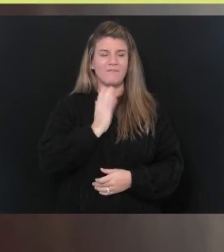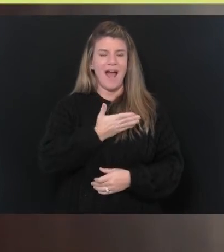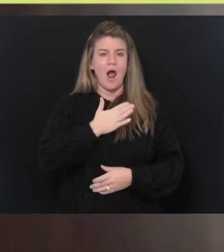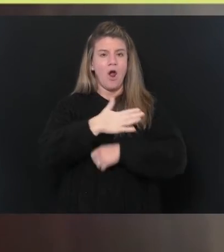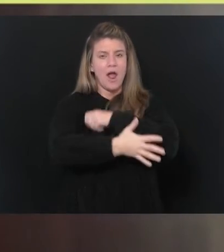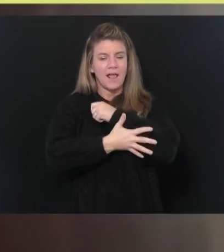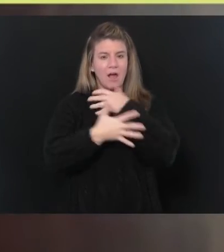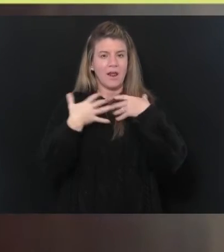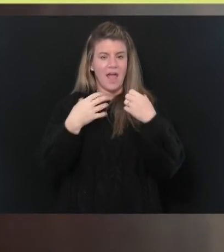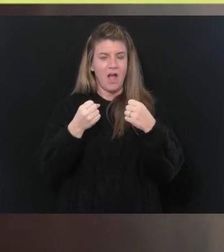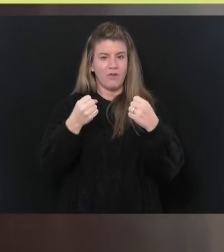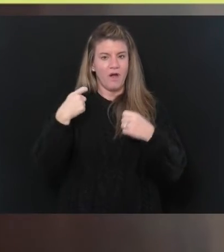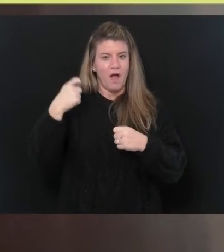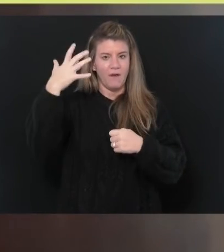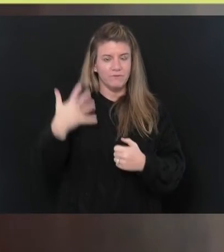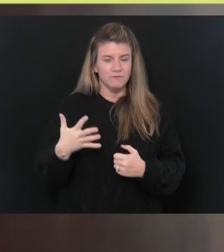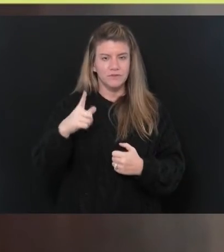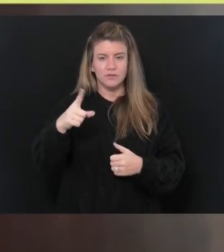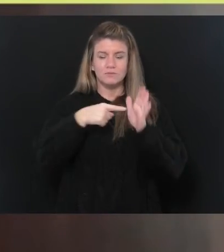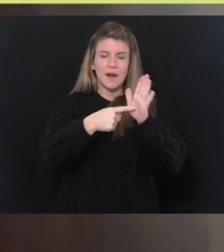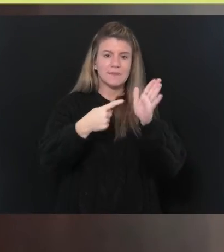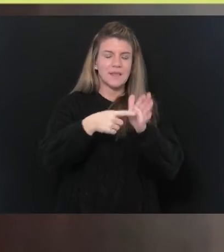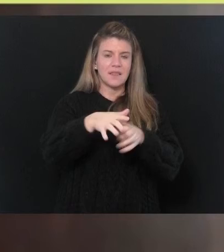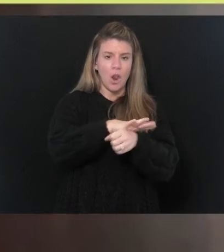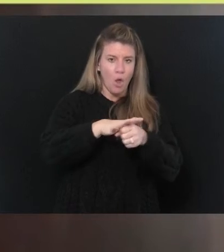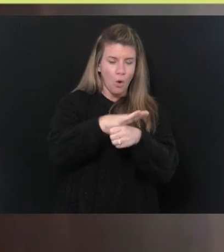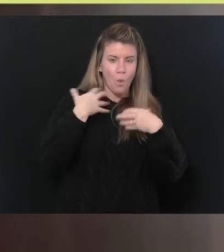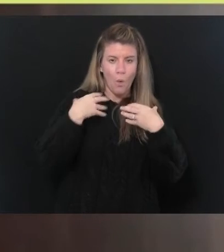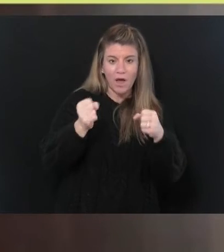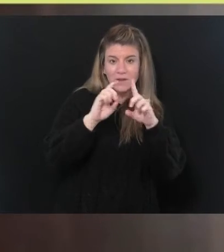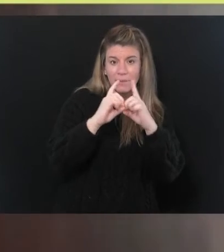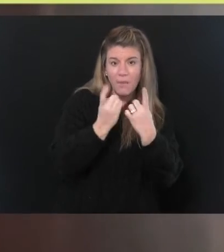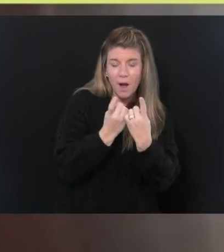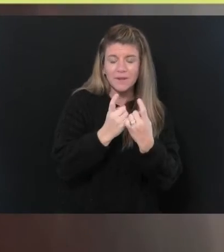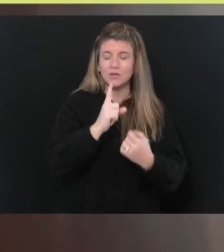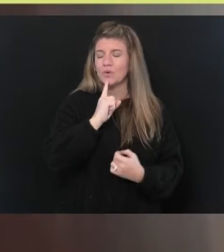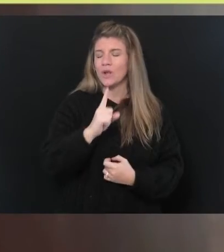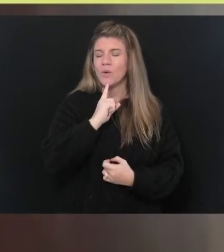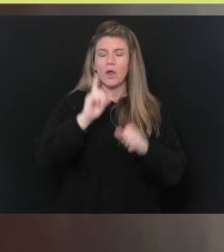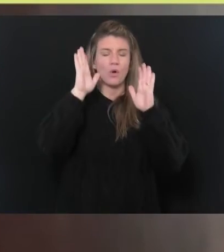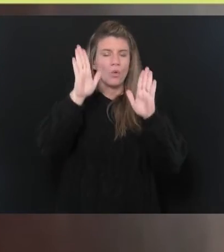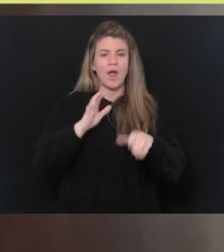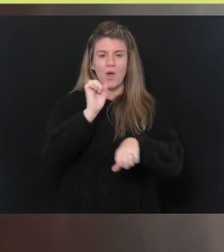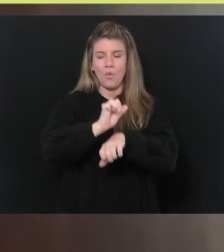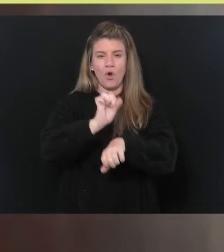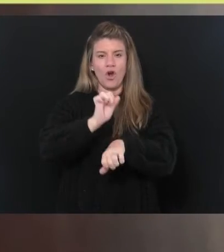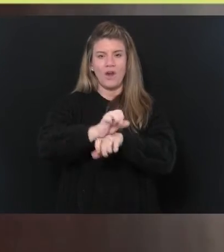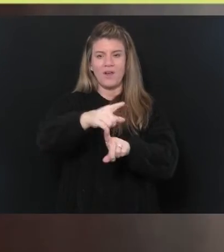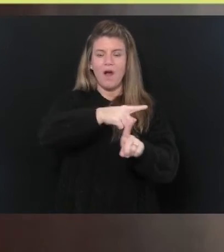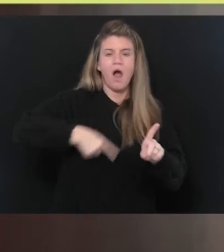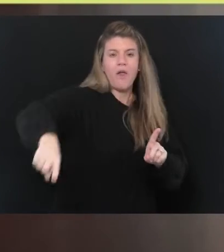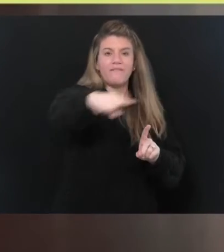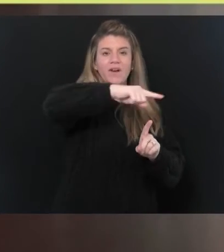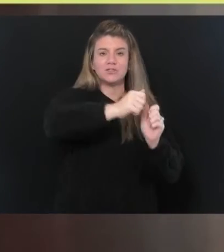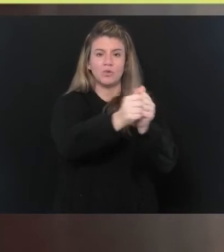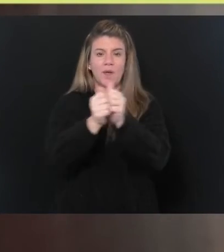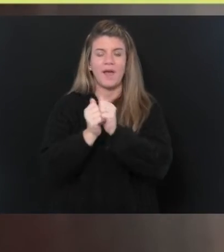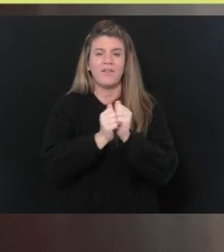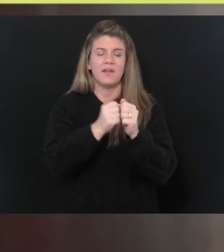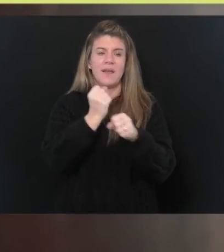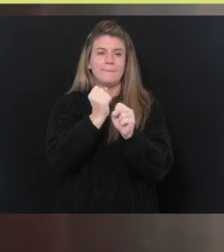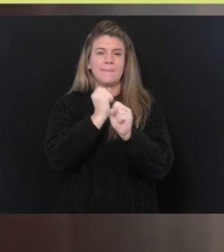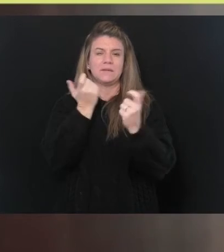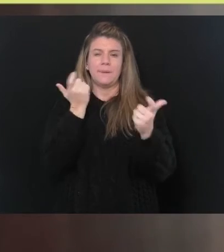health officers representing our local health departments, and is really the great work of all of us together that makes the